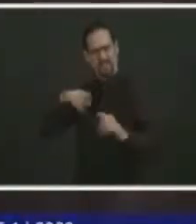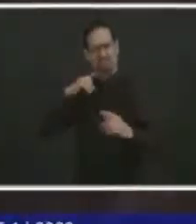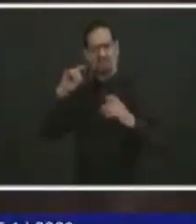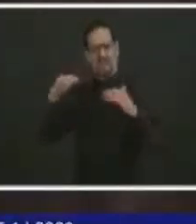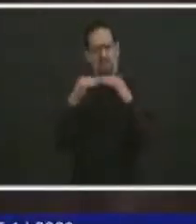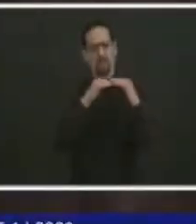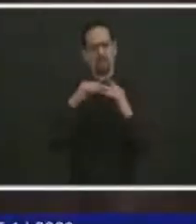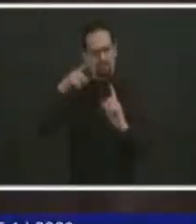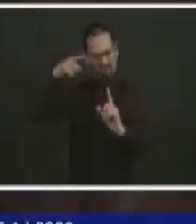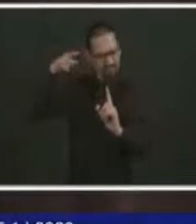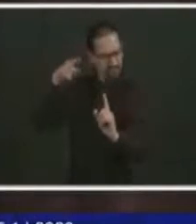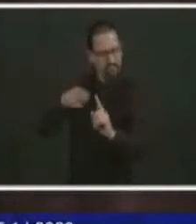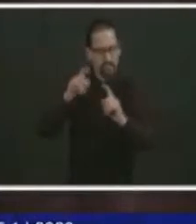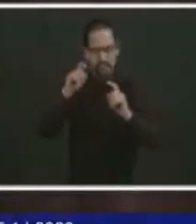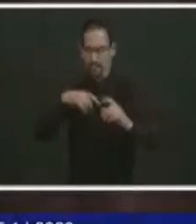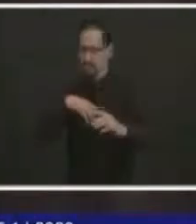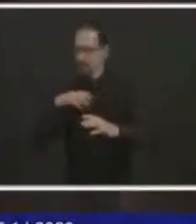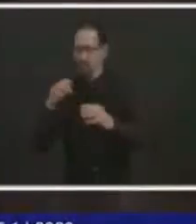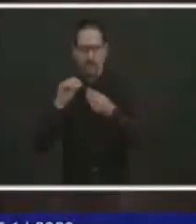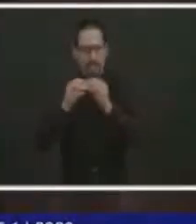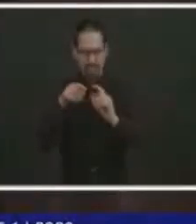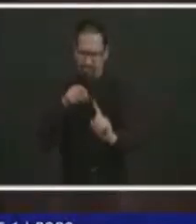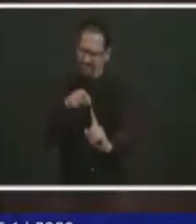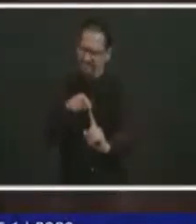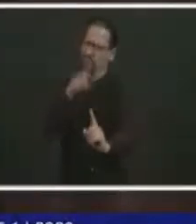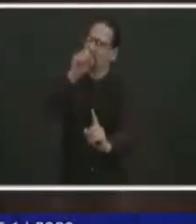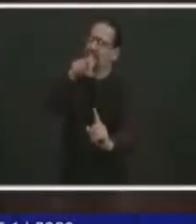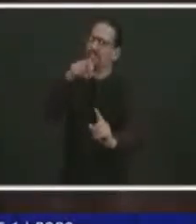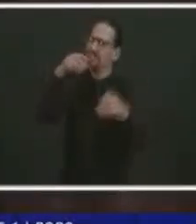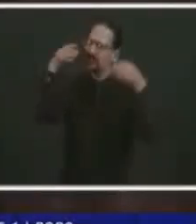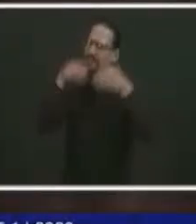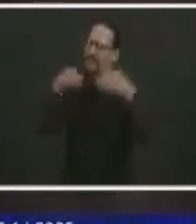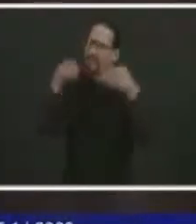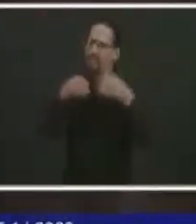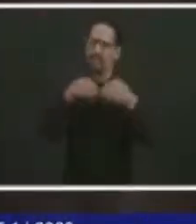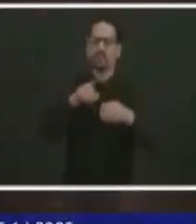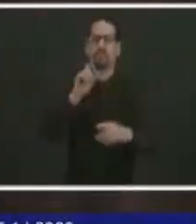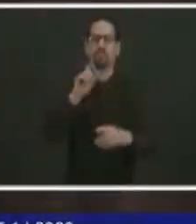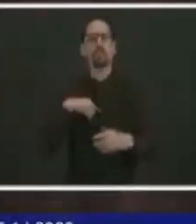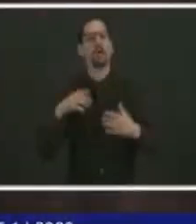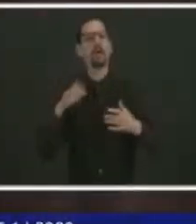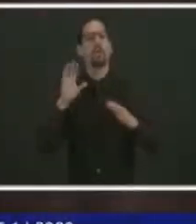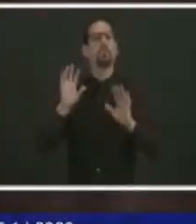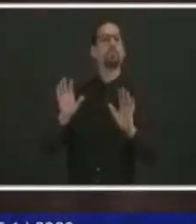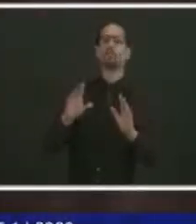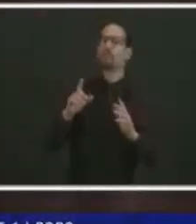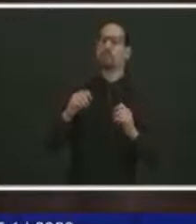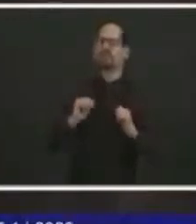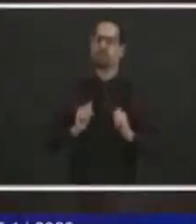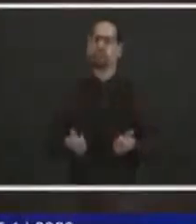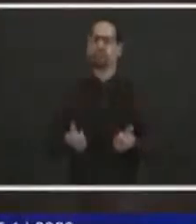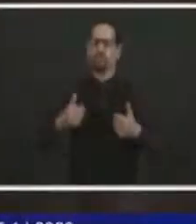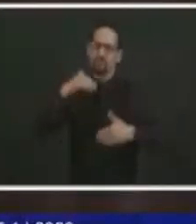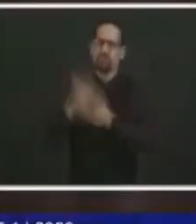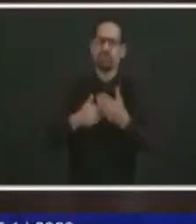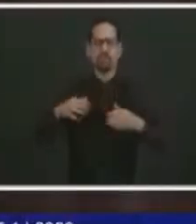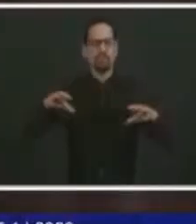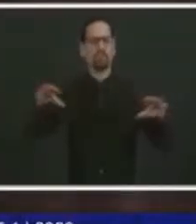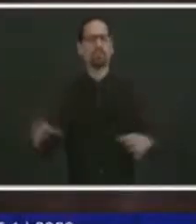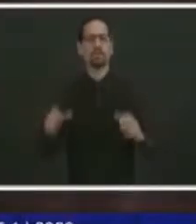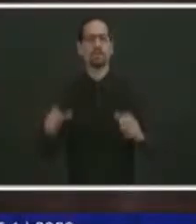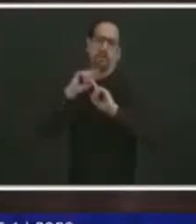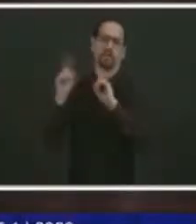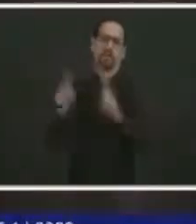being able to respond in an aggressive way, in a comprehensive way, in a